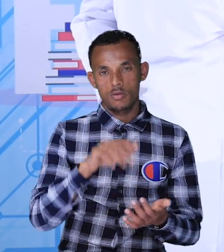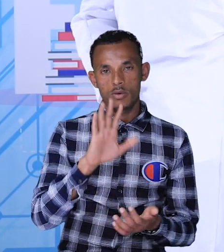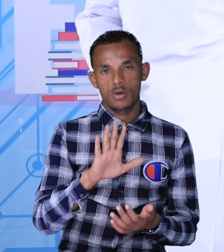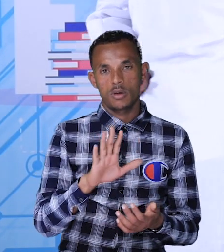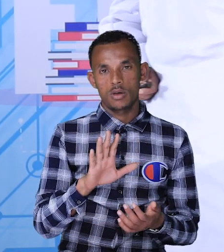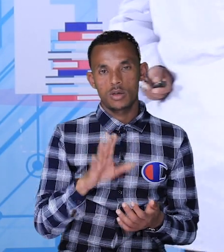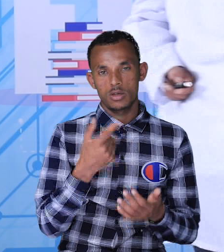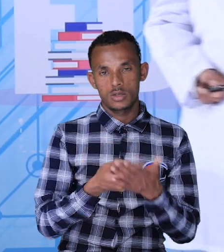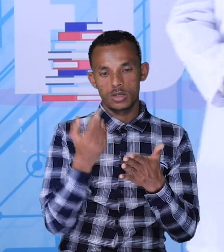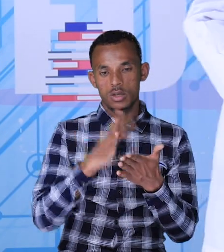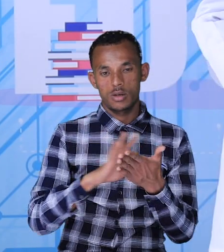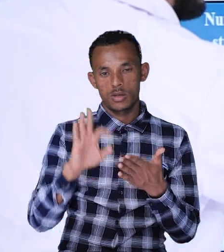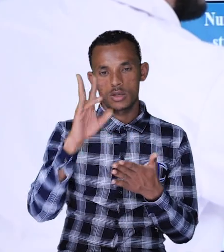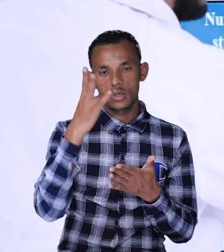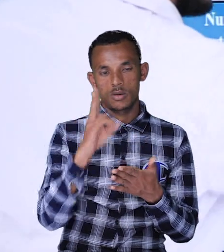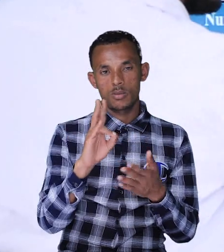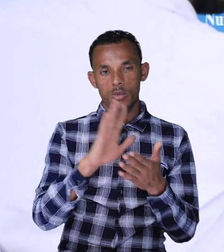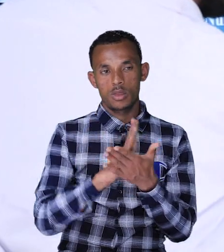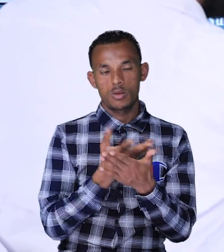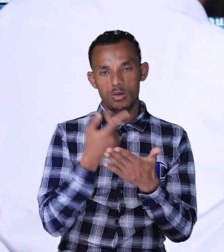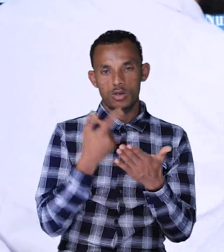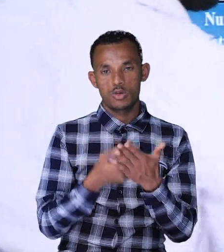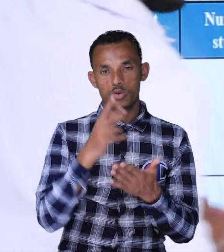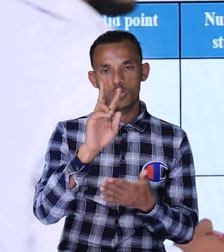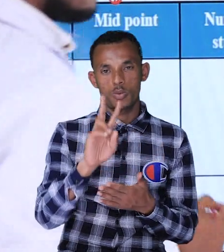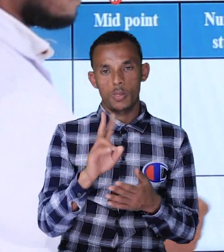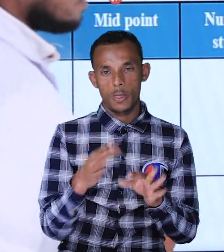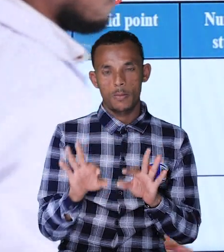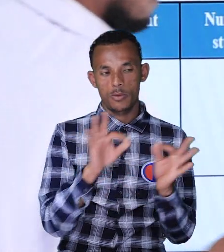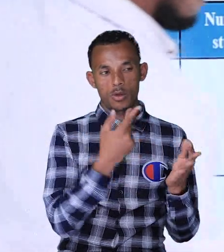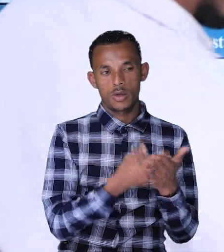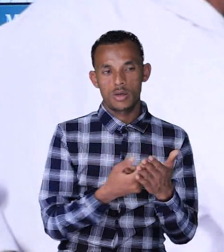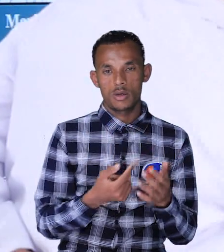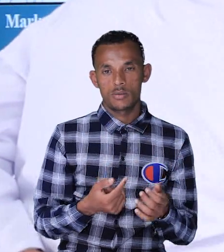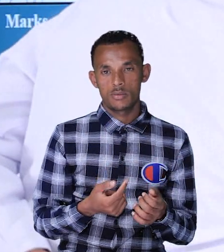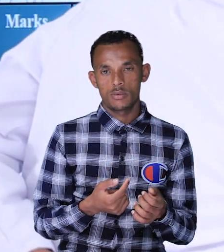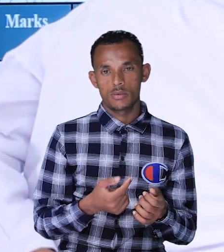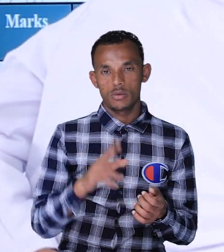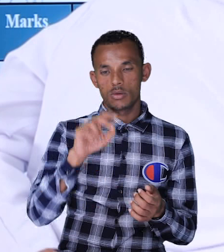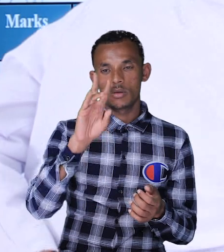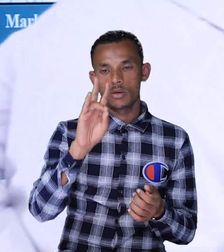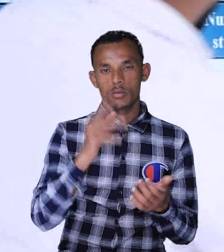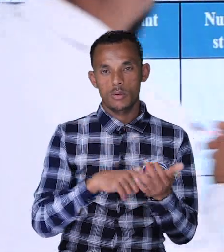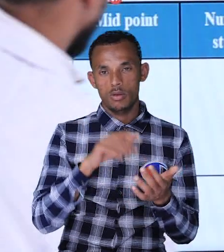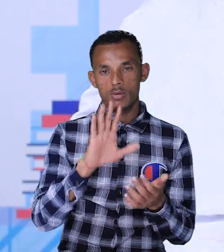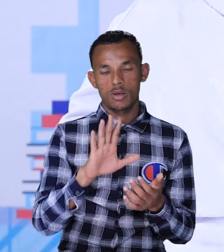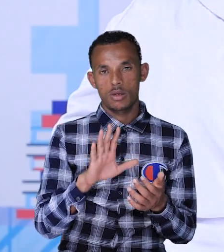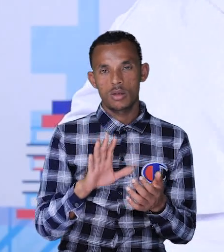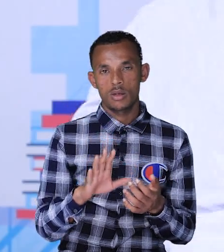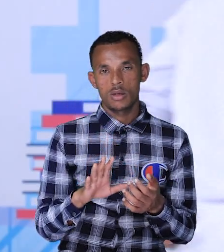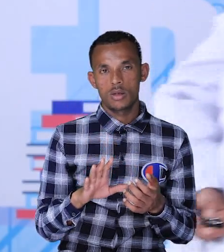22.5, for this number of students, 17 between these two, you put here. For 27.5, so